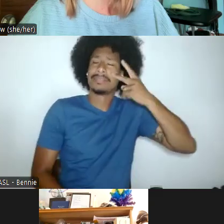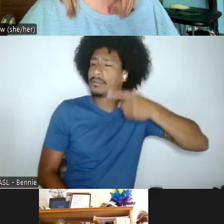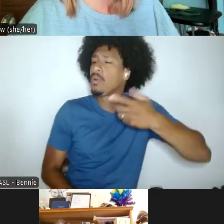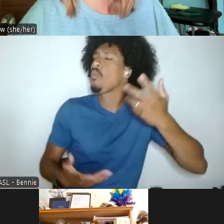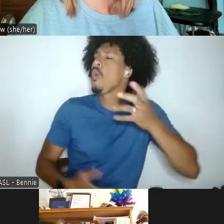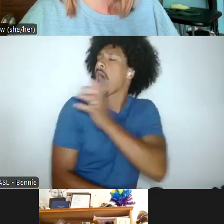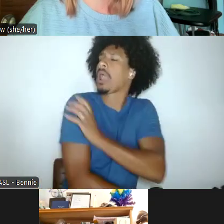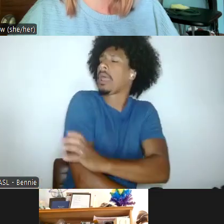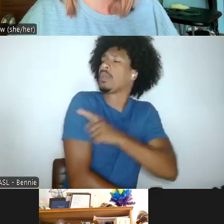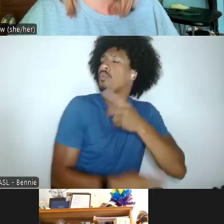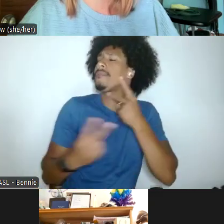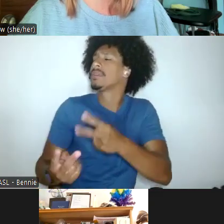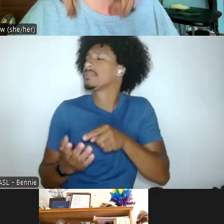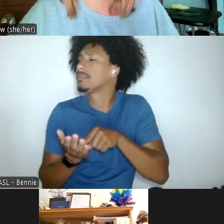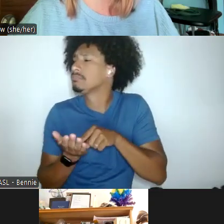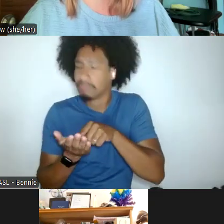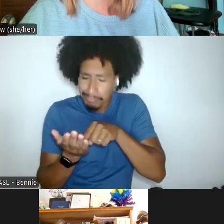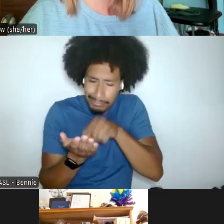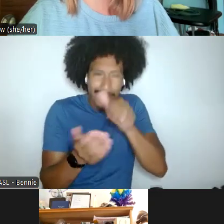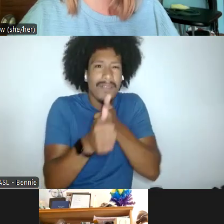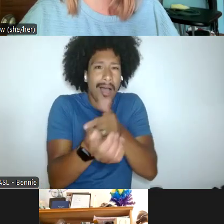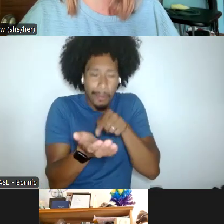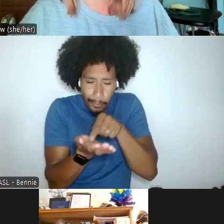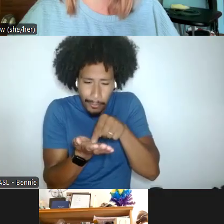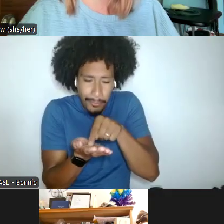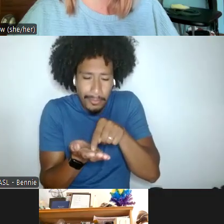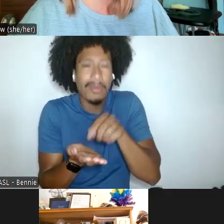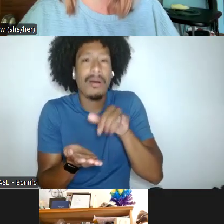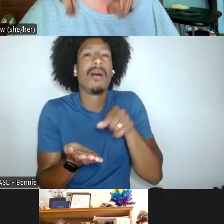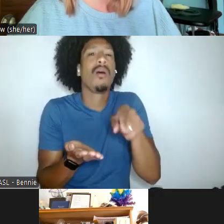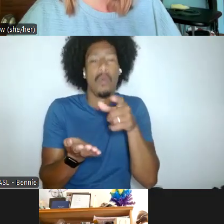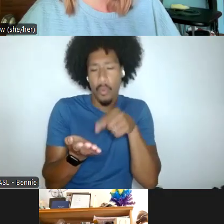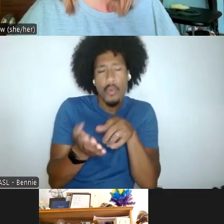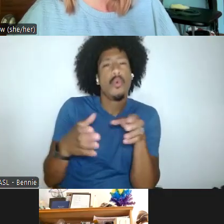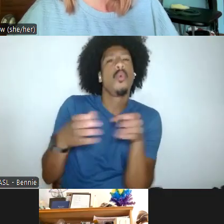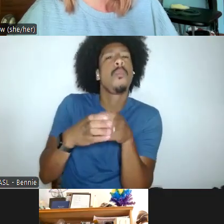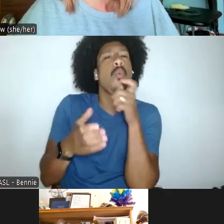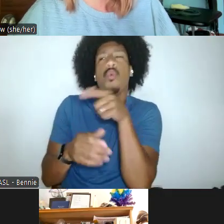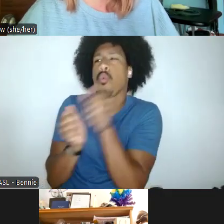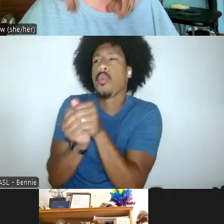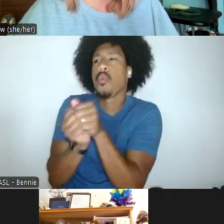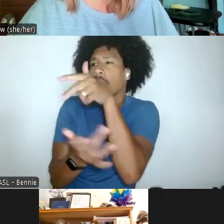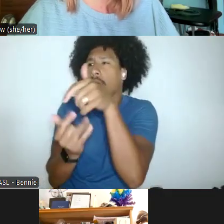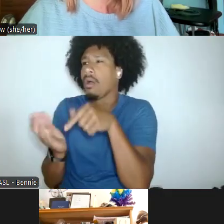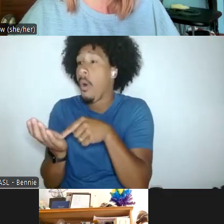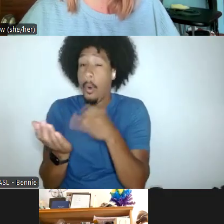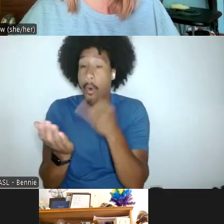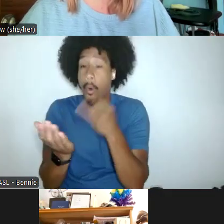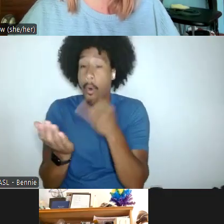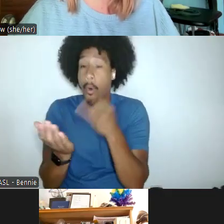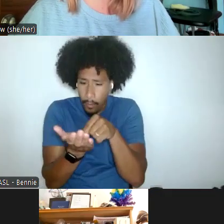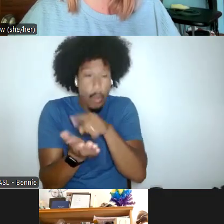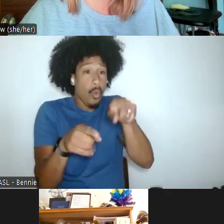see. They're going to be able to know like what social groups you gather with. Hey, if you go to a protest, they're going to